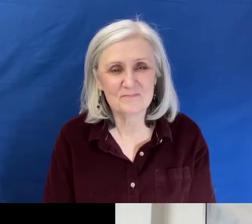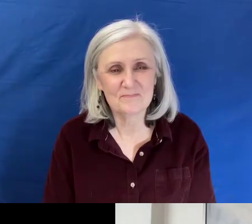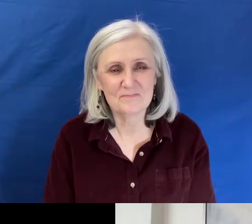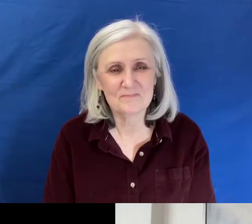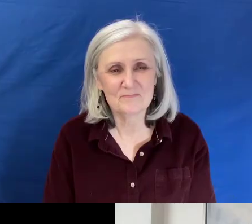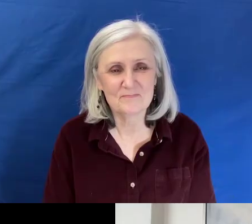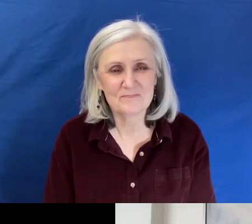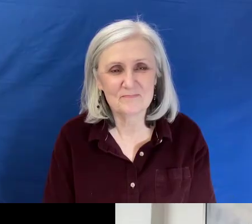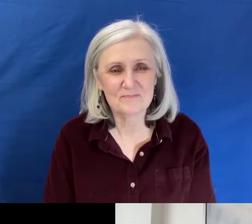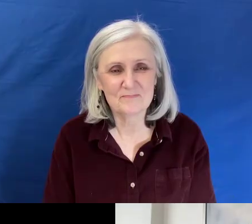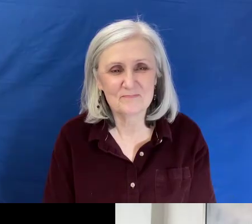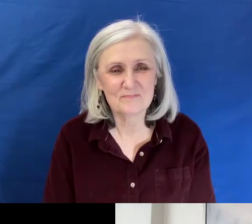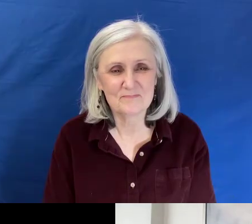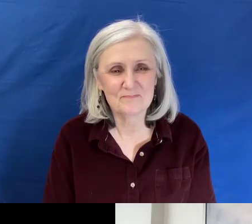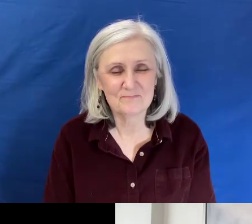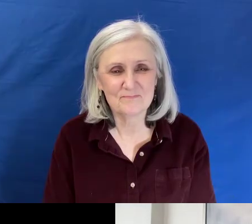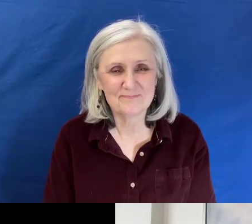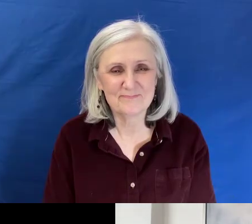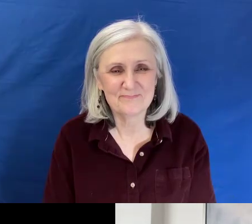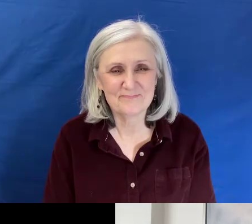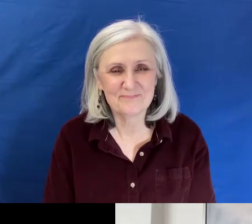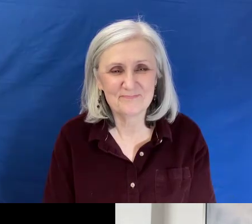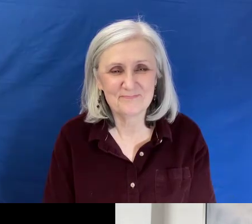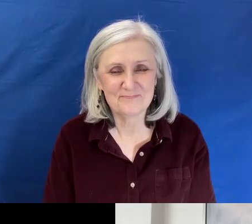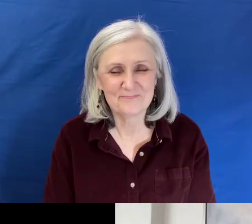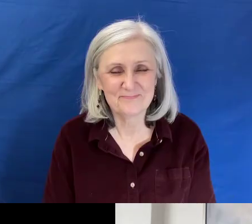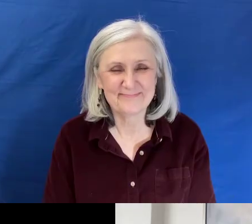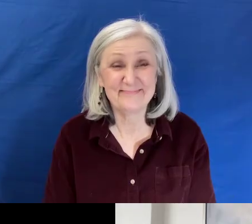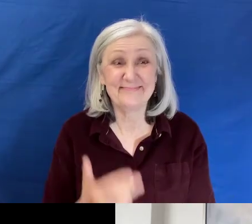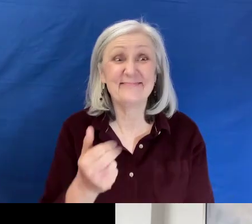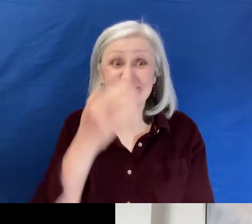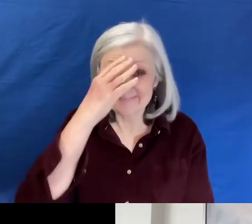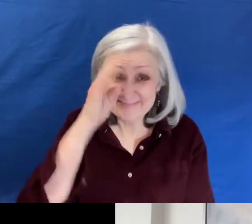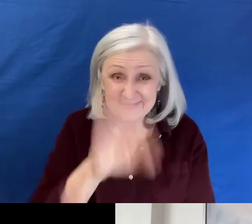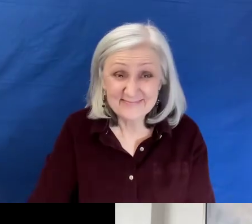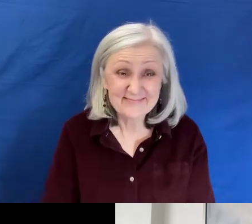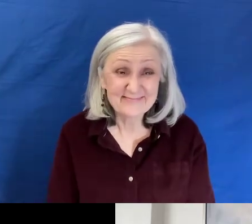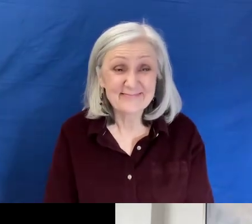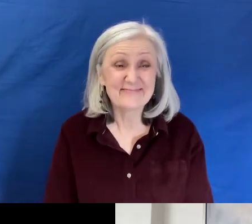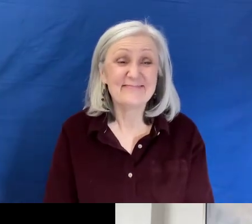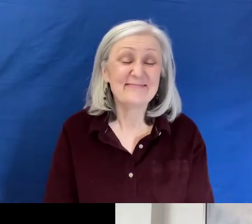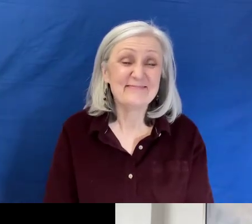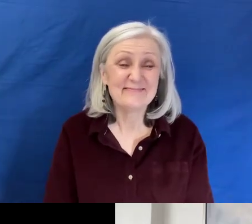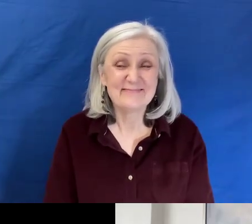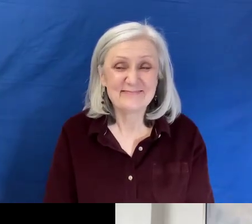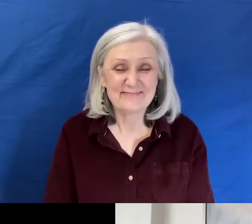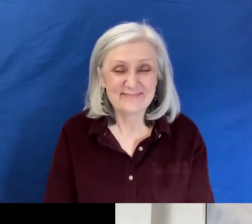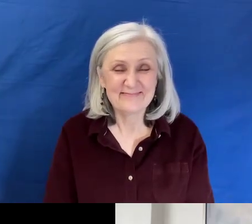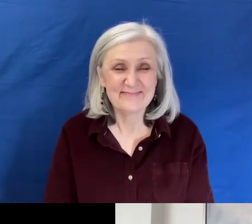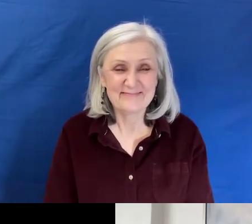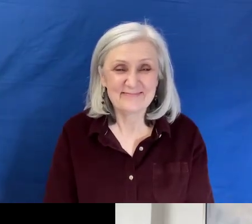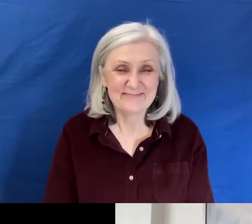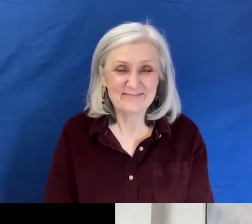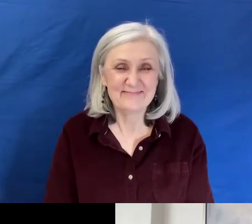like, oh no, what's going to happen? I'm not, I know. not like full